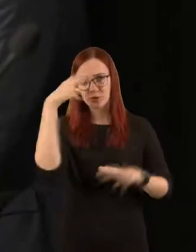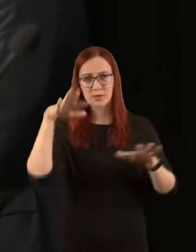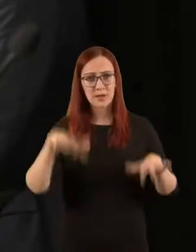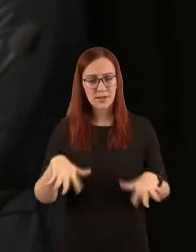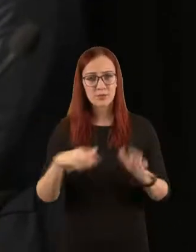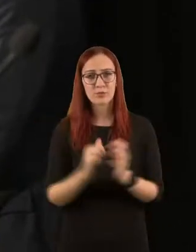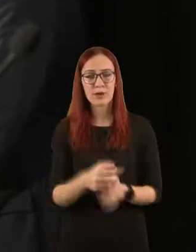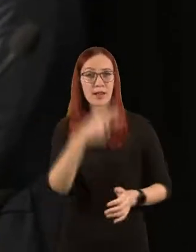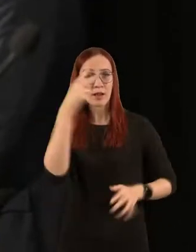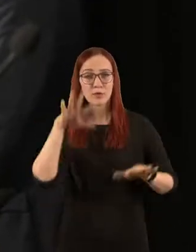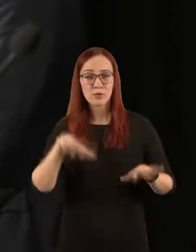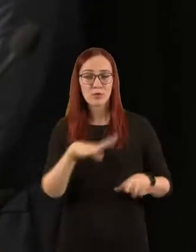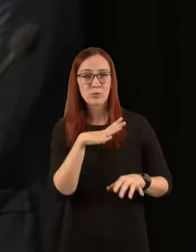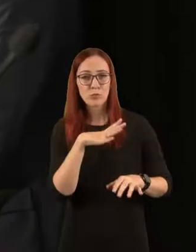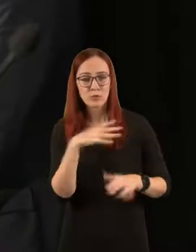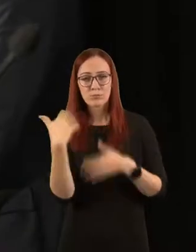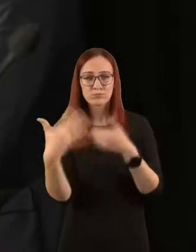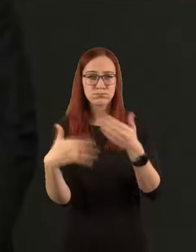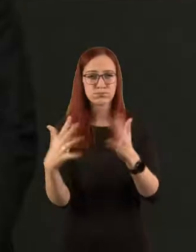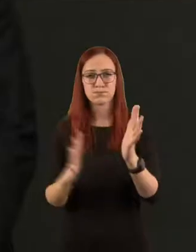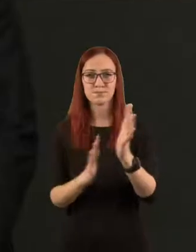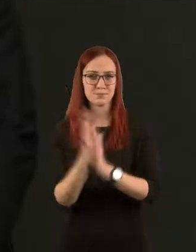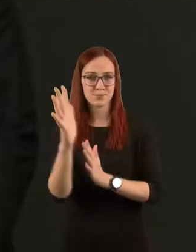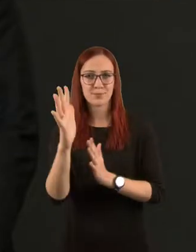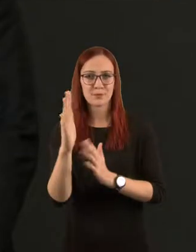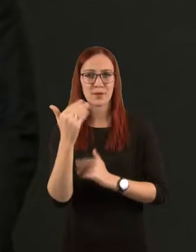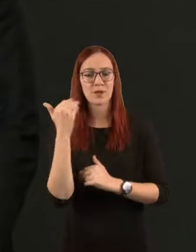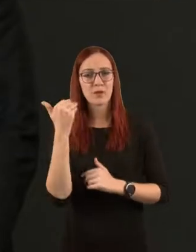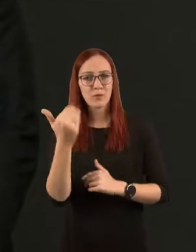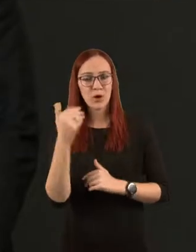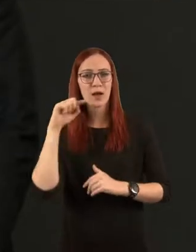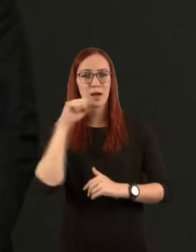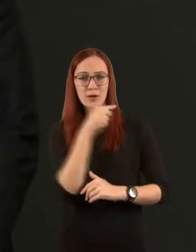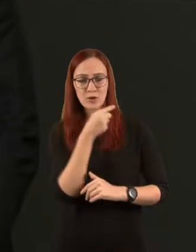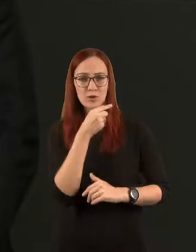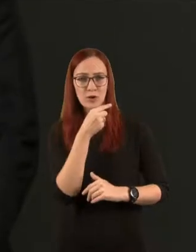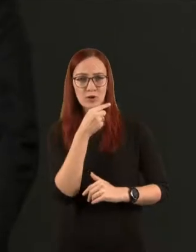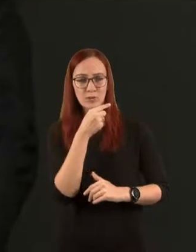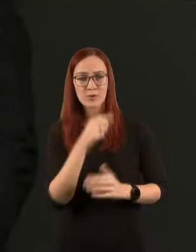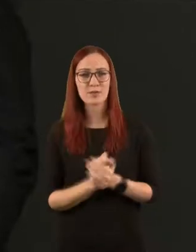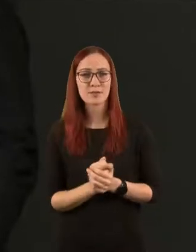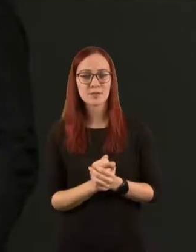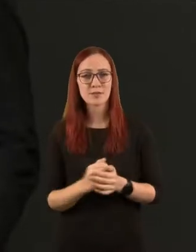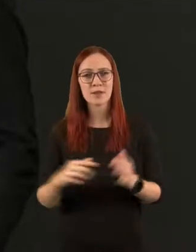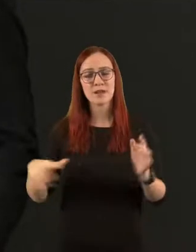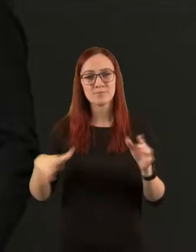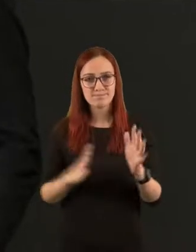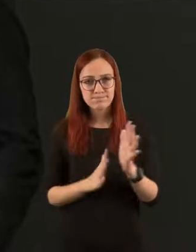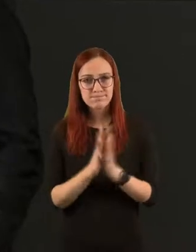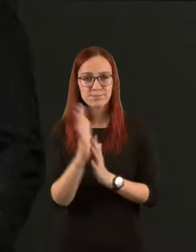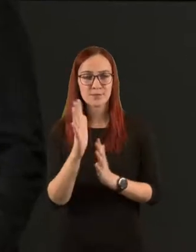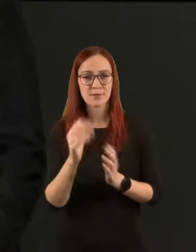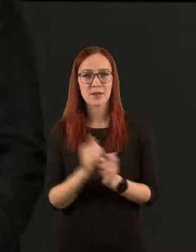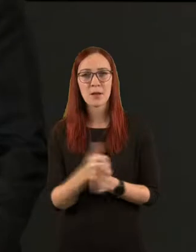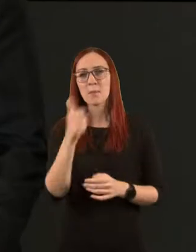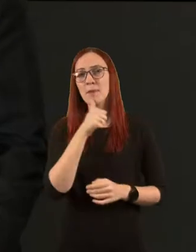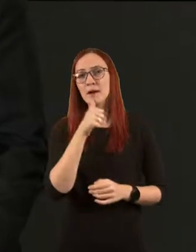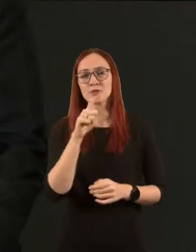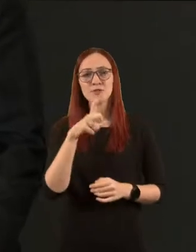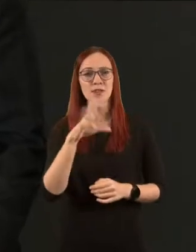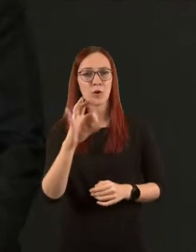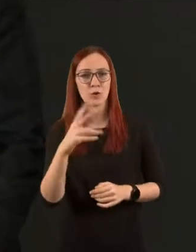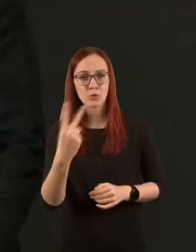also reduced as a proportion of GDP. Indeed, while the Lithuanian GDP has risen by 50%